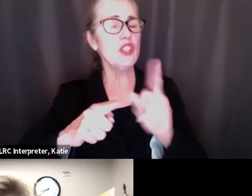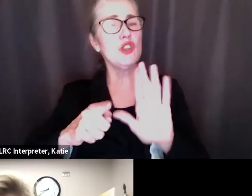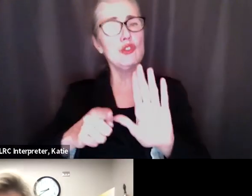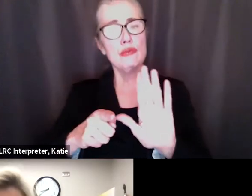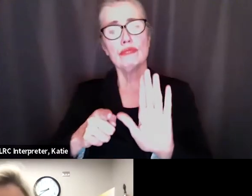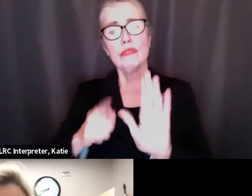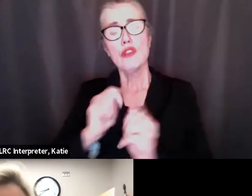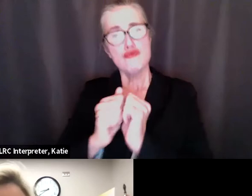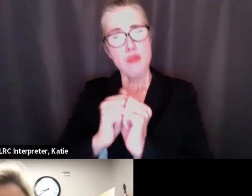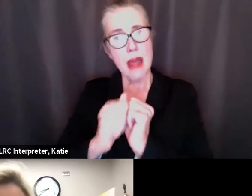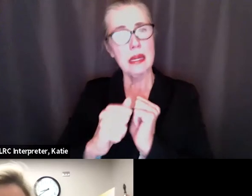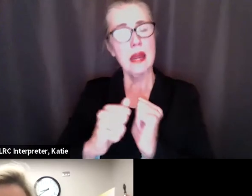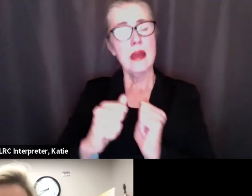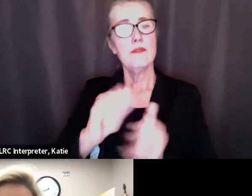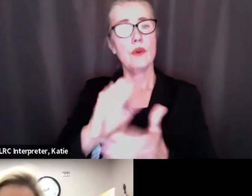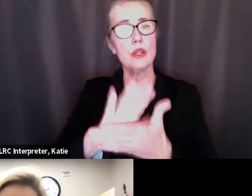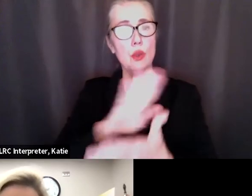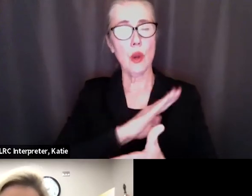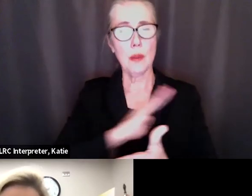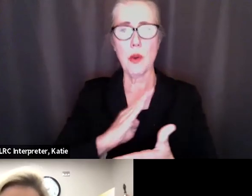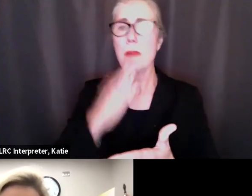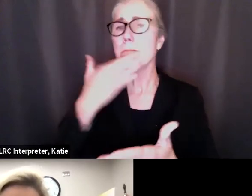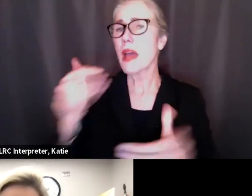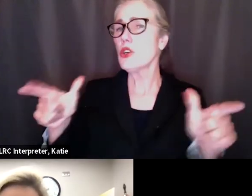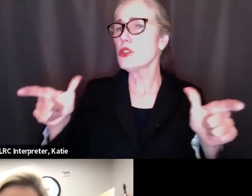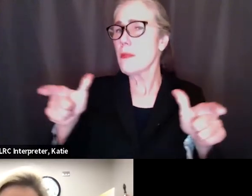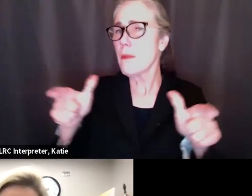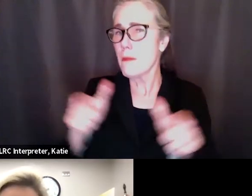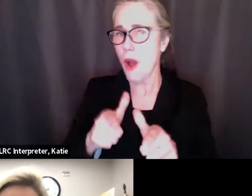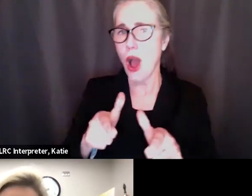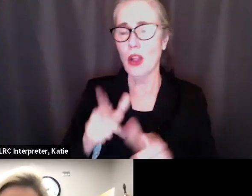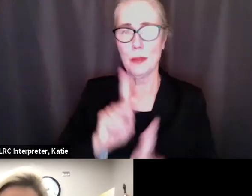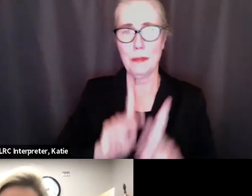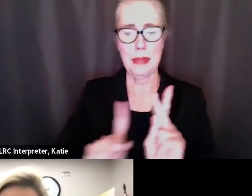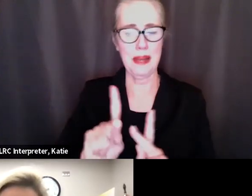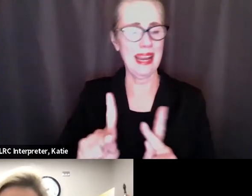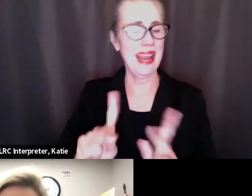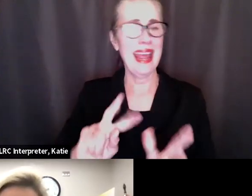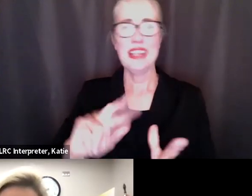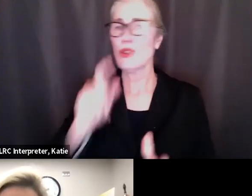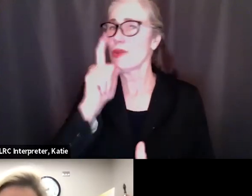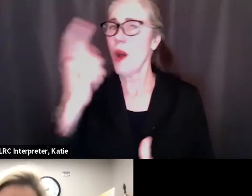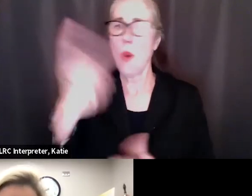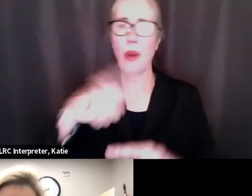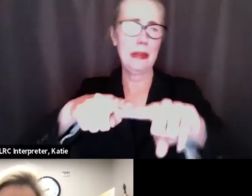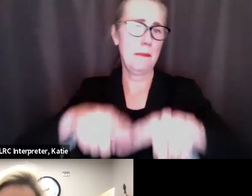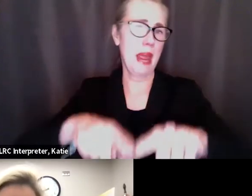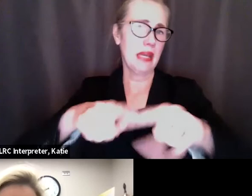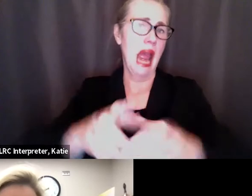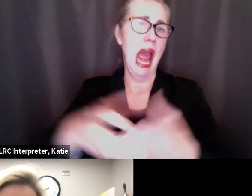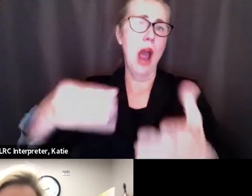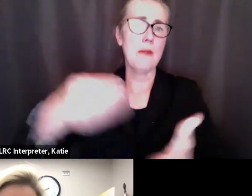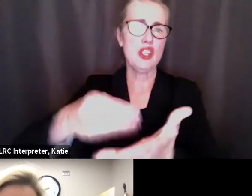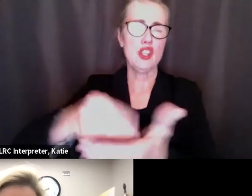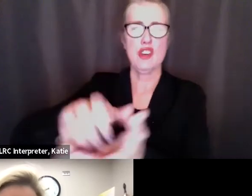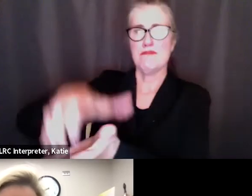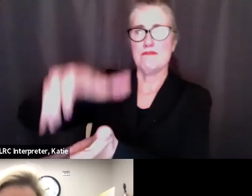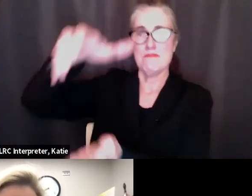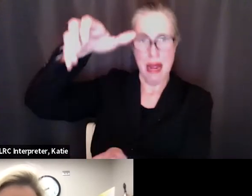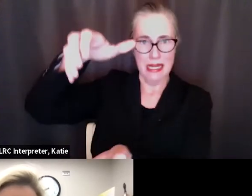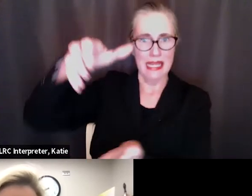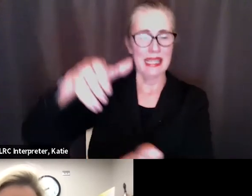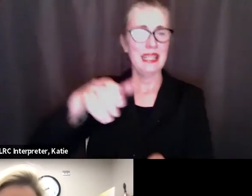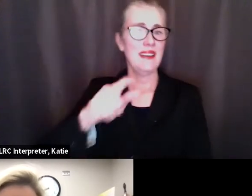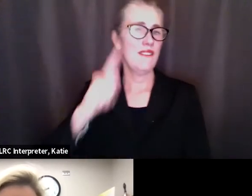smaller p smaller amount of people represented in each district so money isn't only determined only thing determining how many people you're